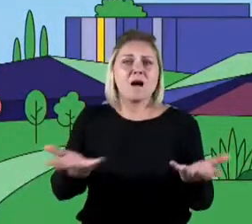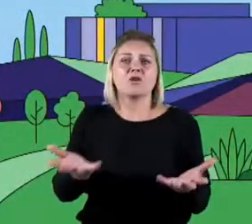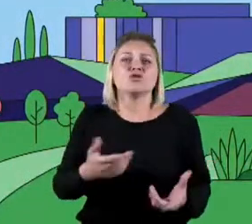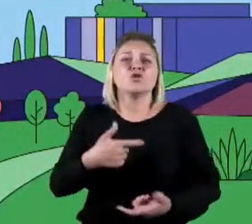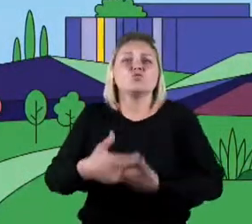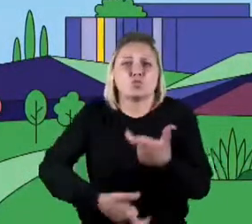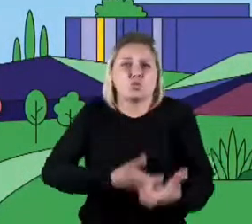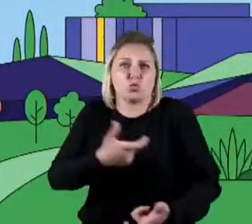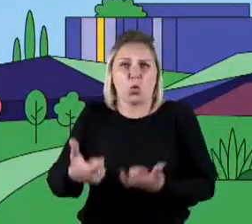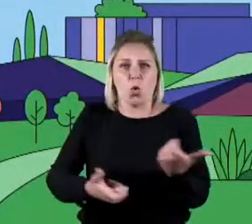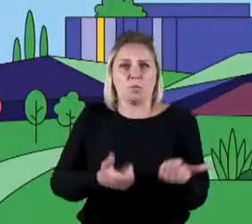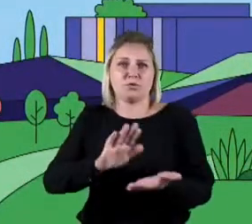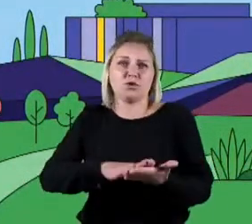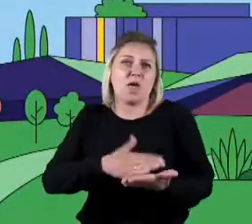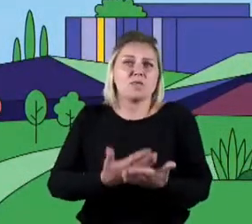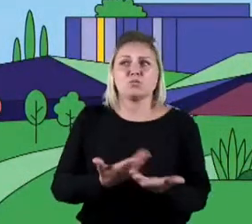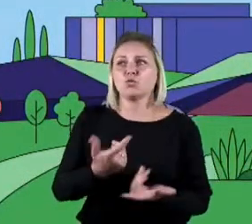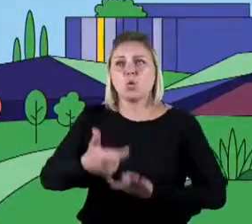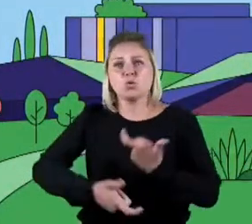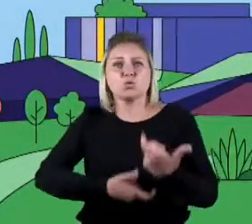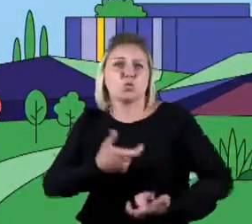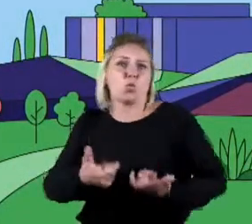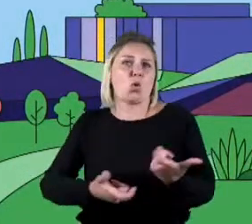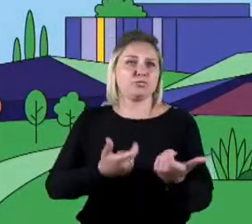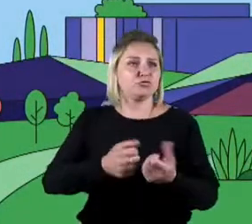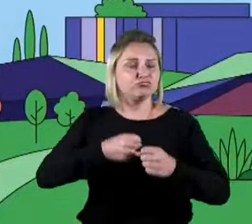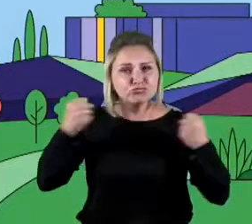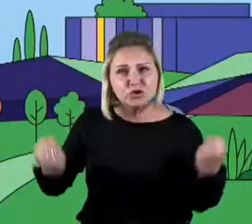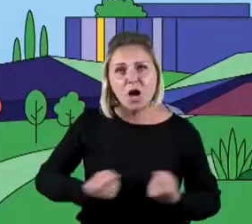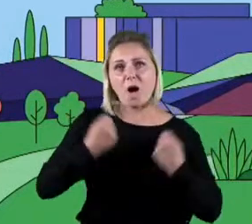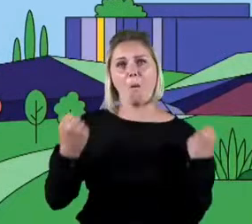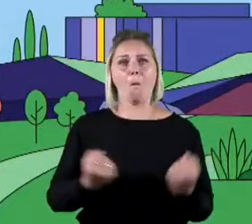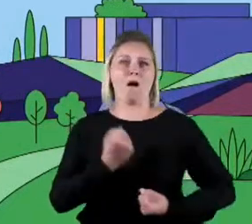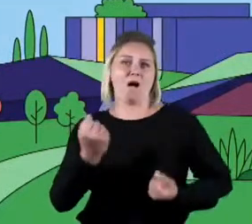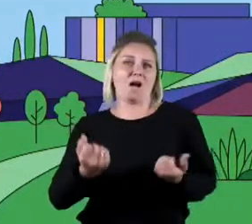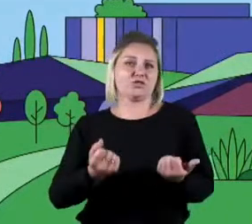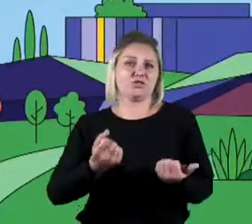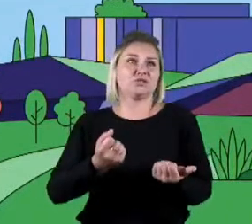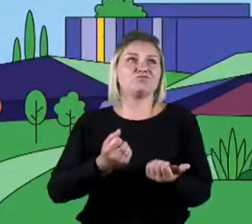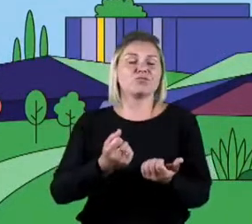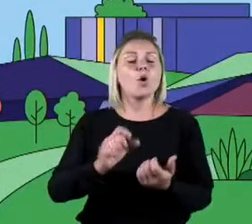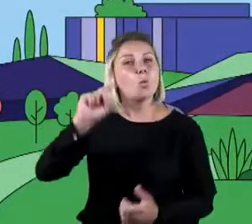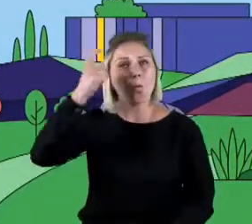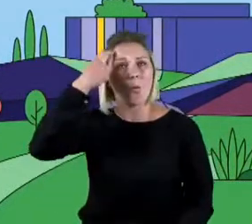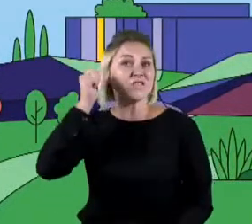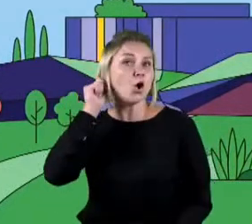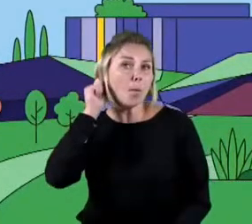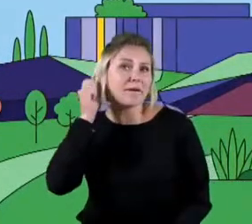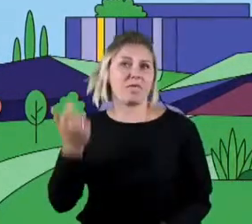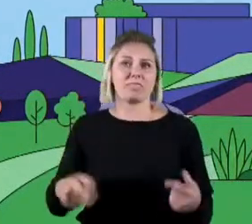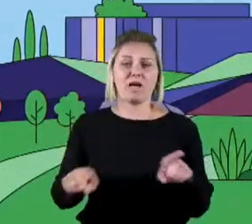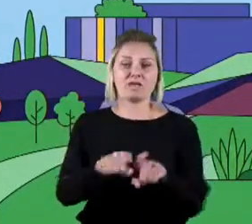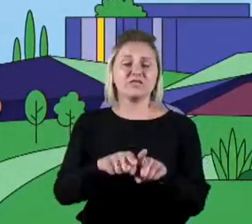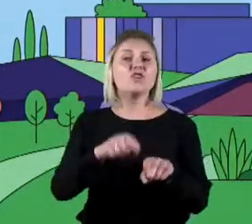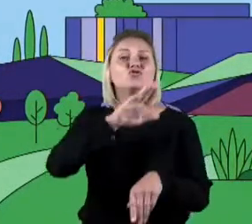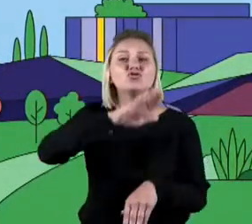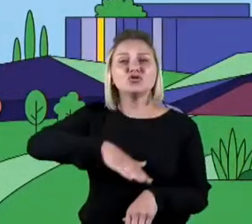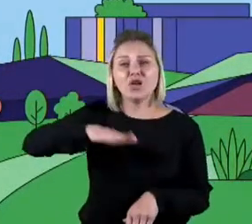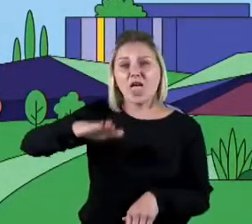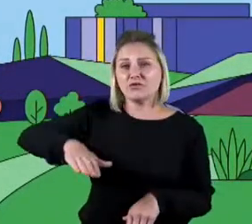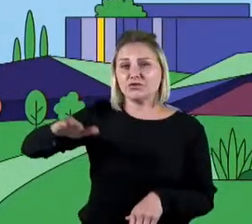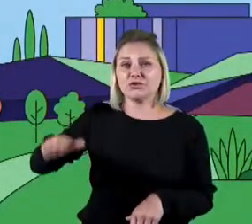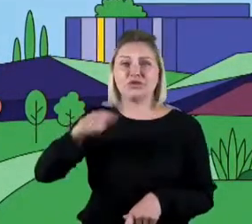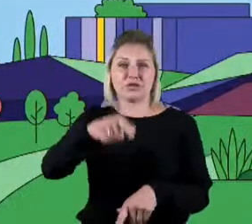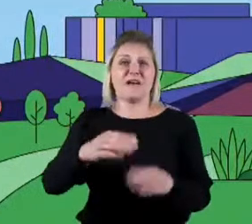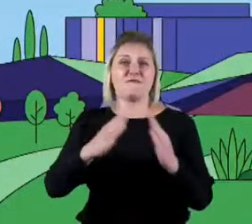even exercise, to get together, especially among children and women who are cooped up in the house and cannot go anywhere else.